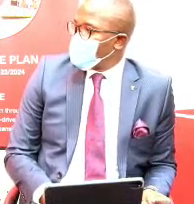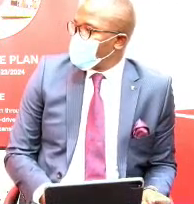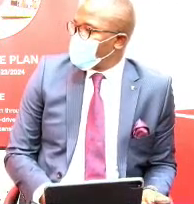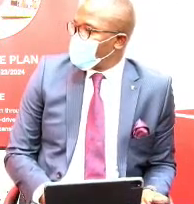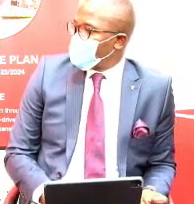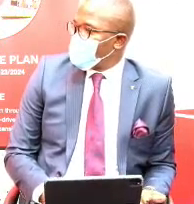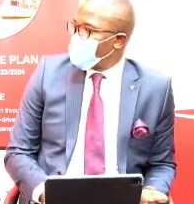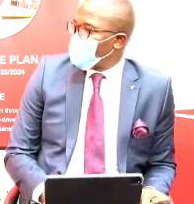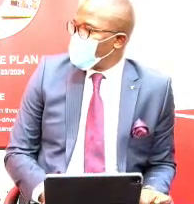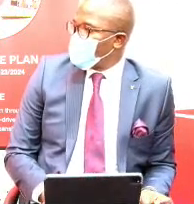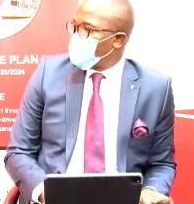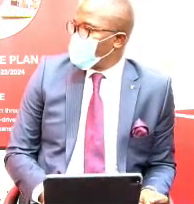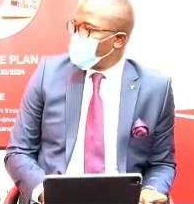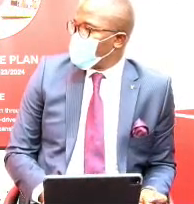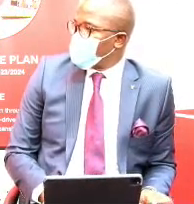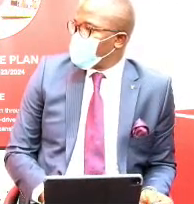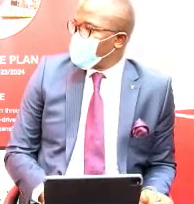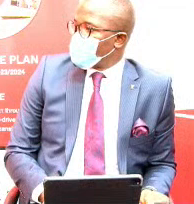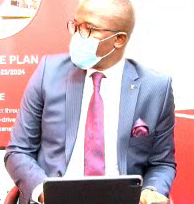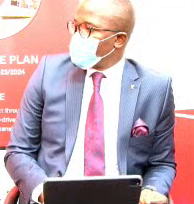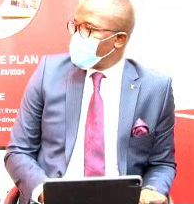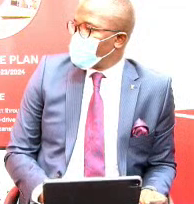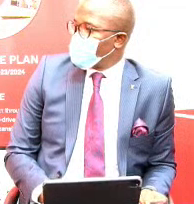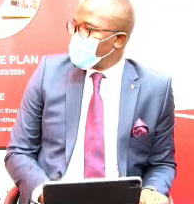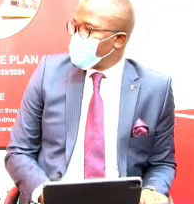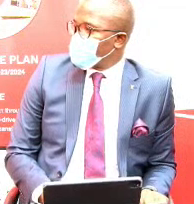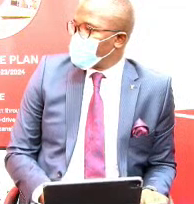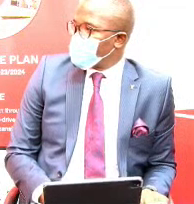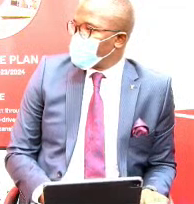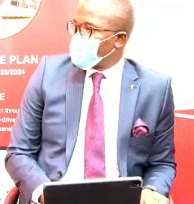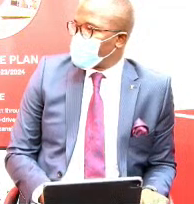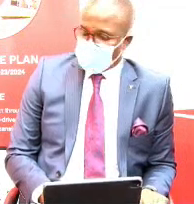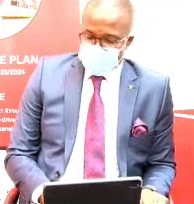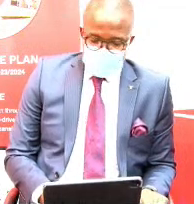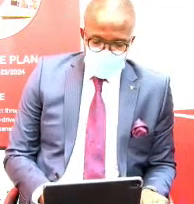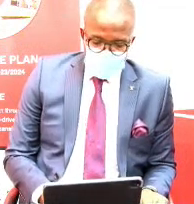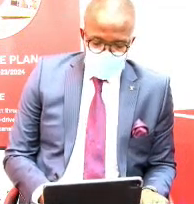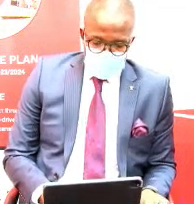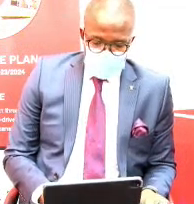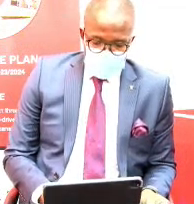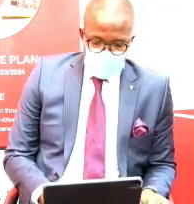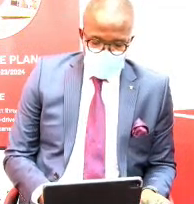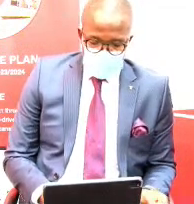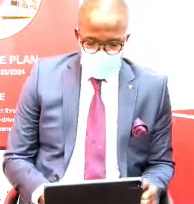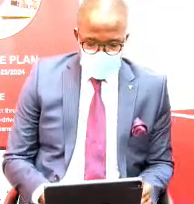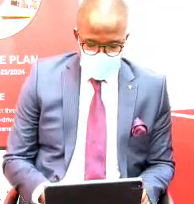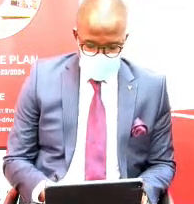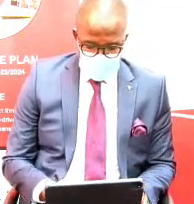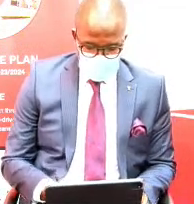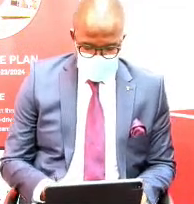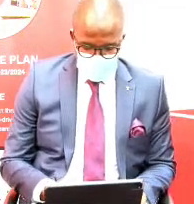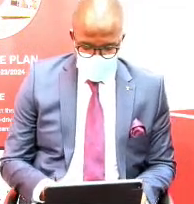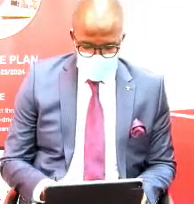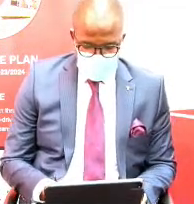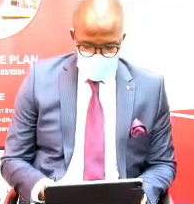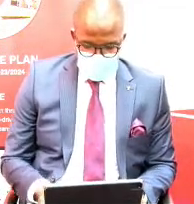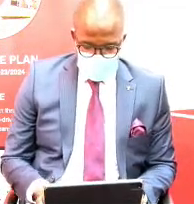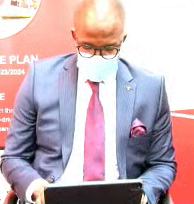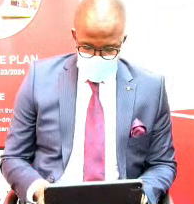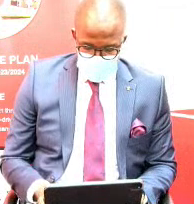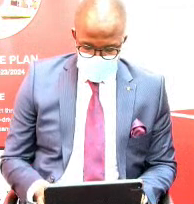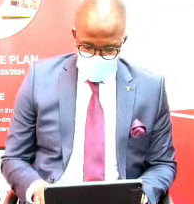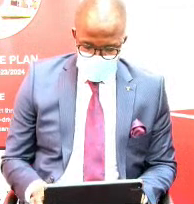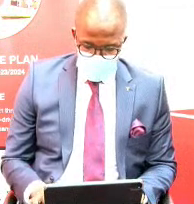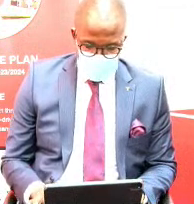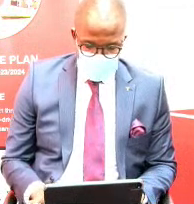password reset, 2 for PIN retrieval, or 3 to unlock your account. Remember to